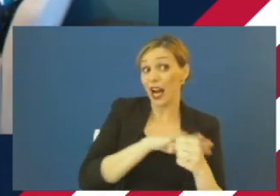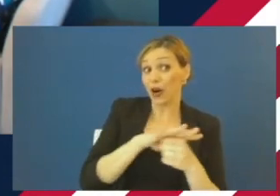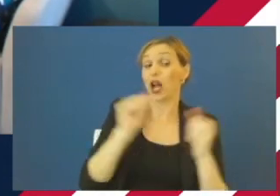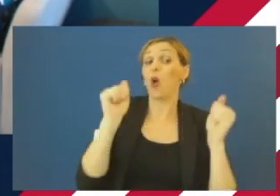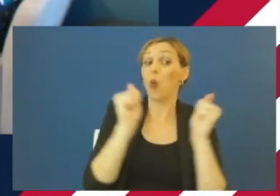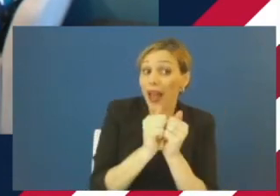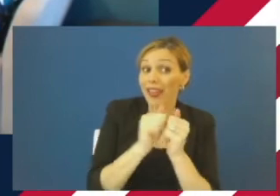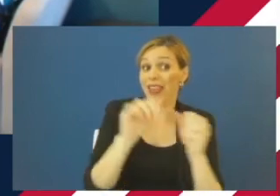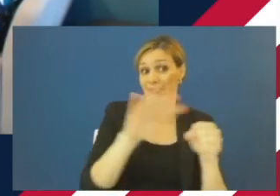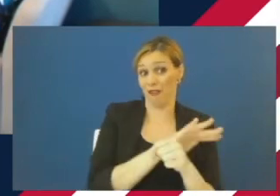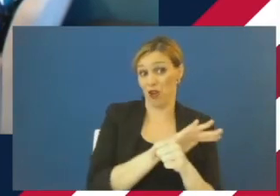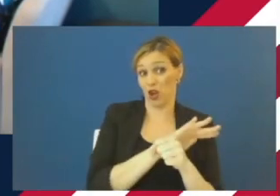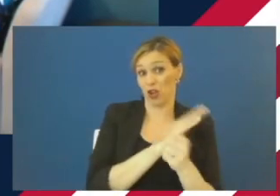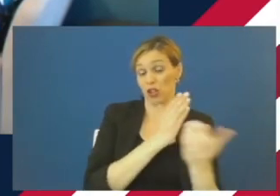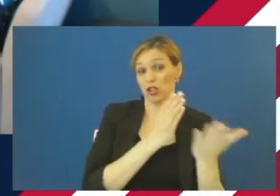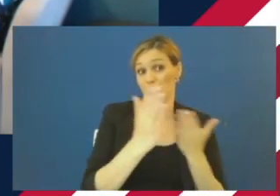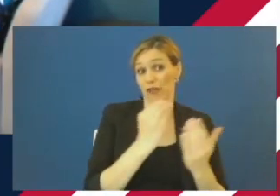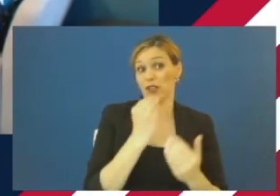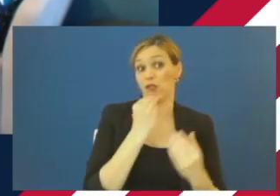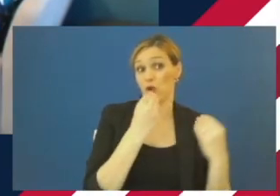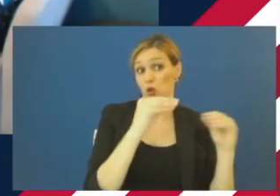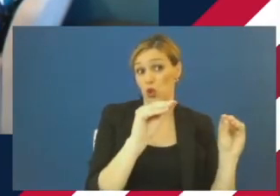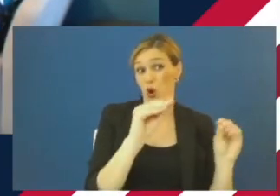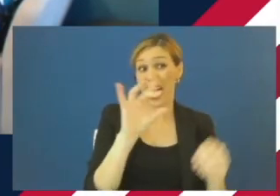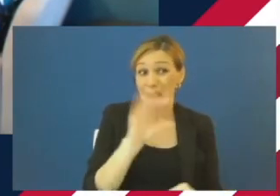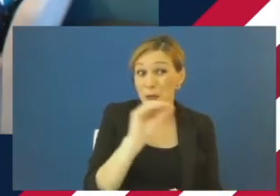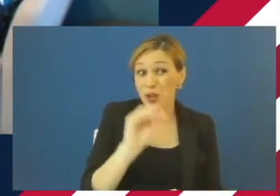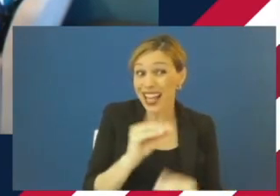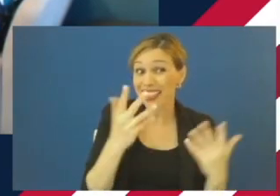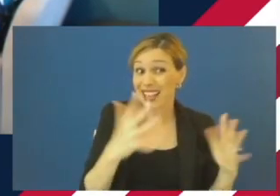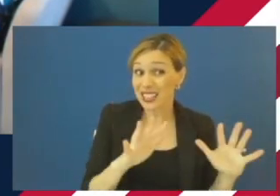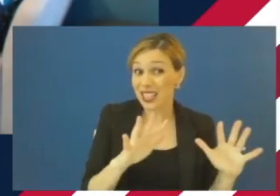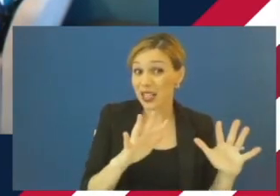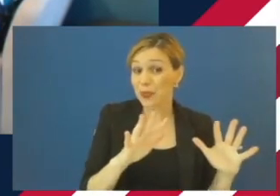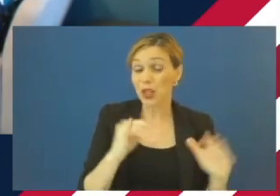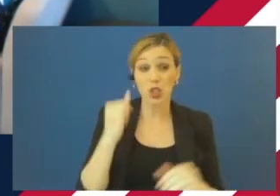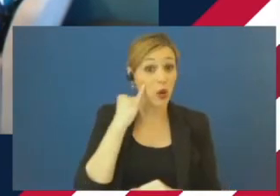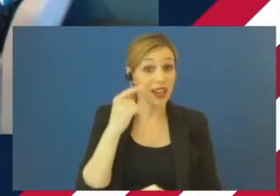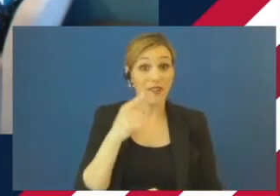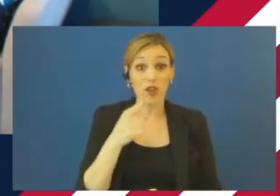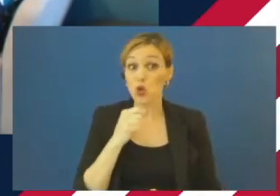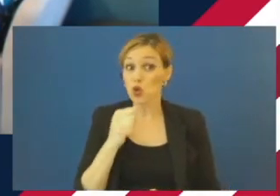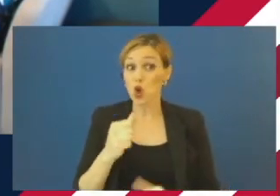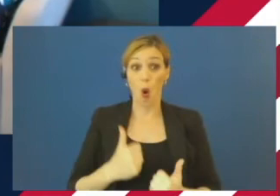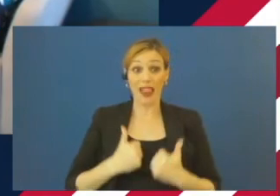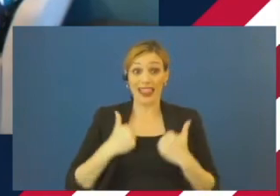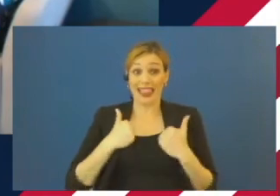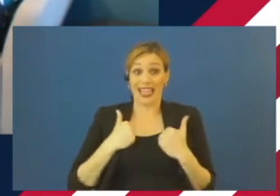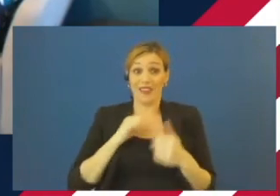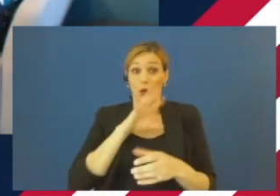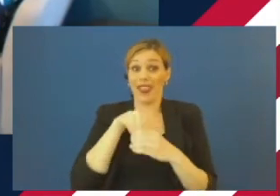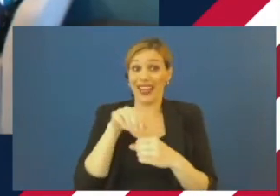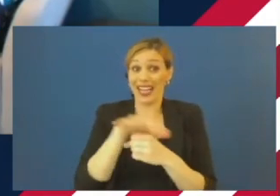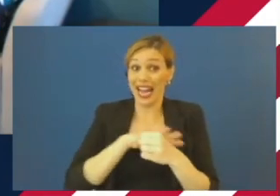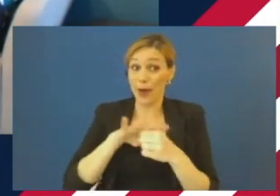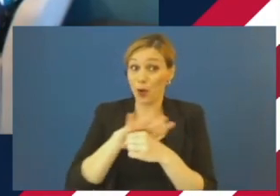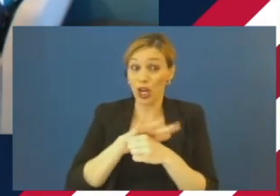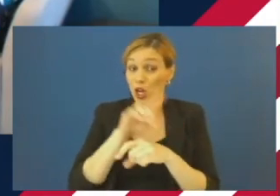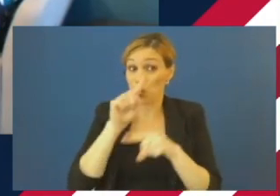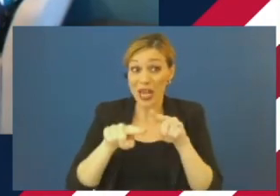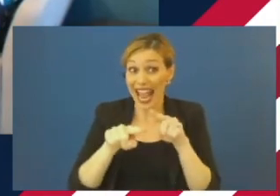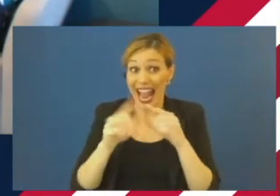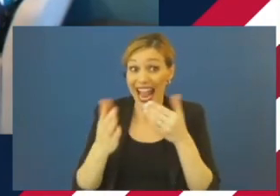you are not living in a neighborhood where you can easily access healthy foods, then how are you going to keep